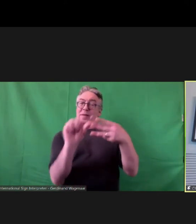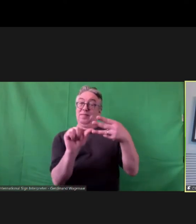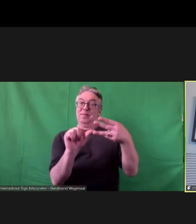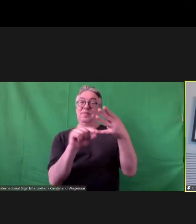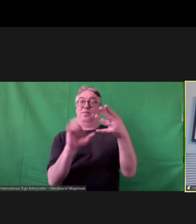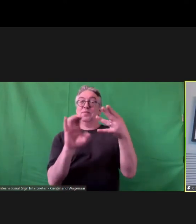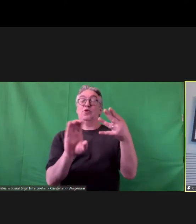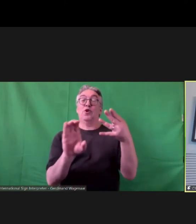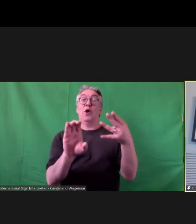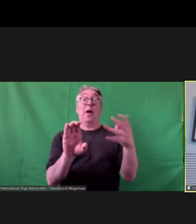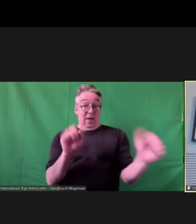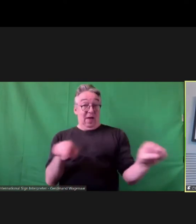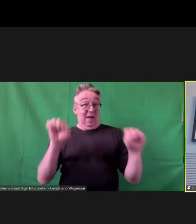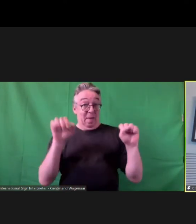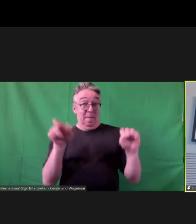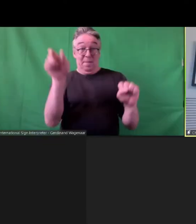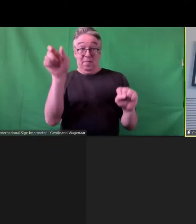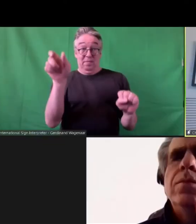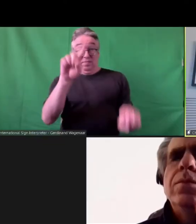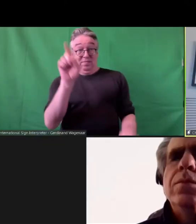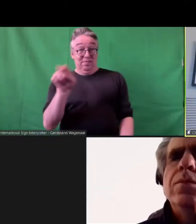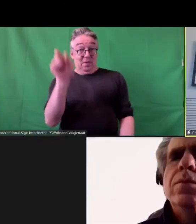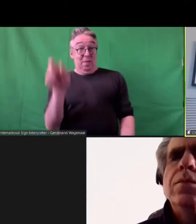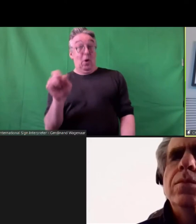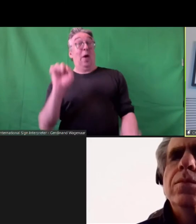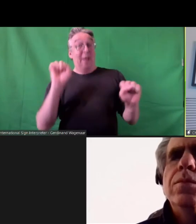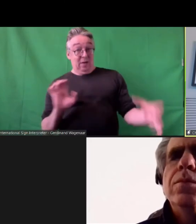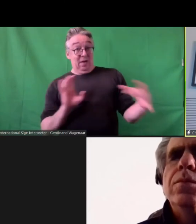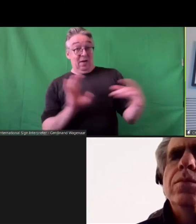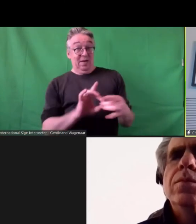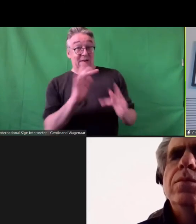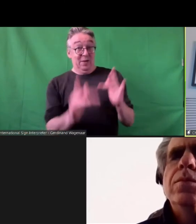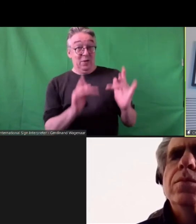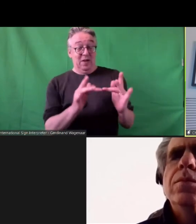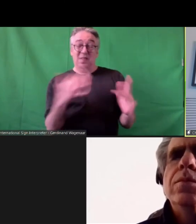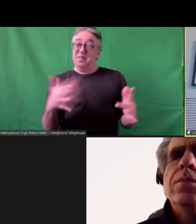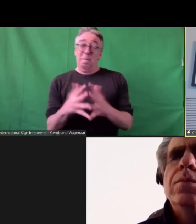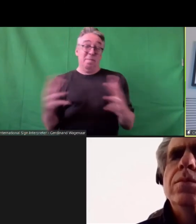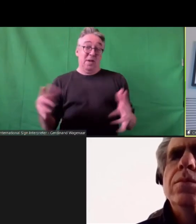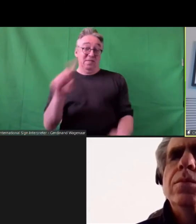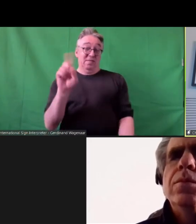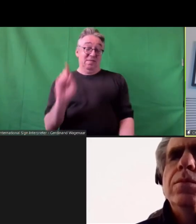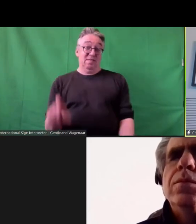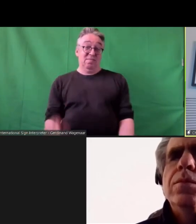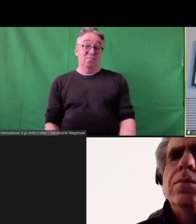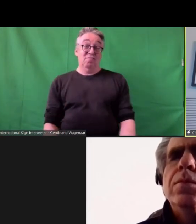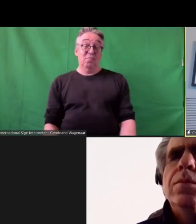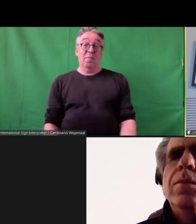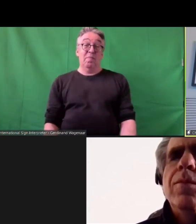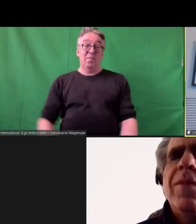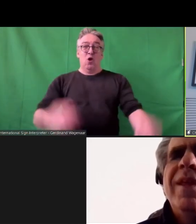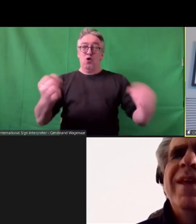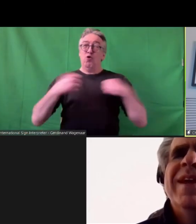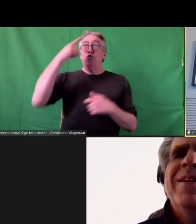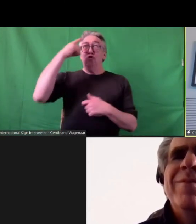for granted. And also just wanted to flag that, you know, I think ambition is good. Big ambition is good, in